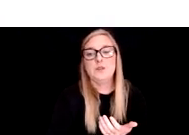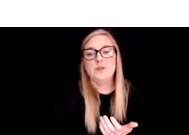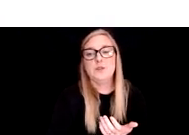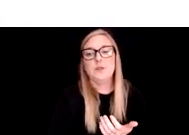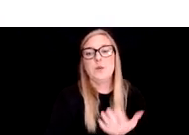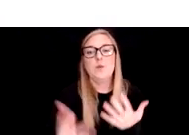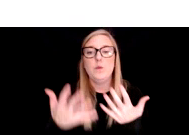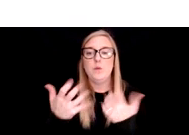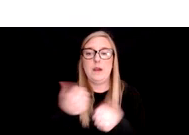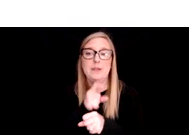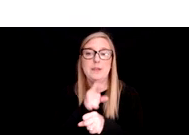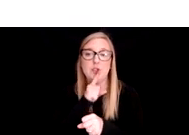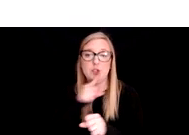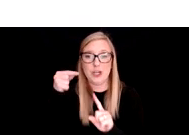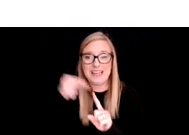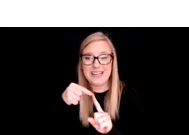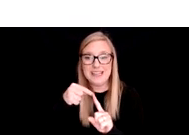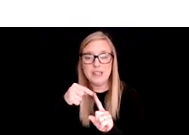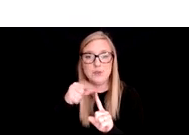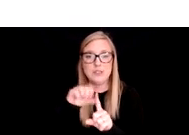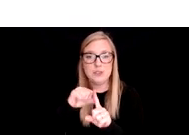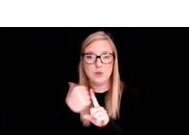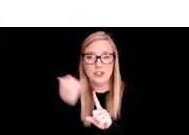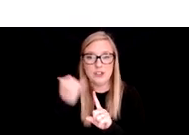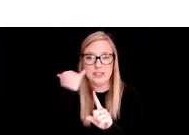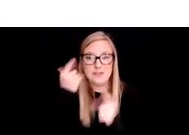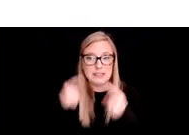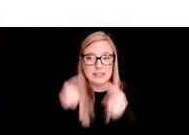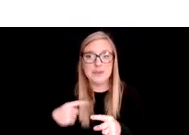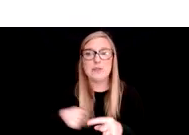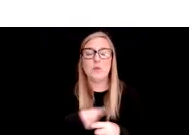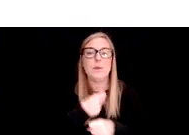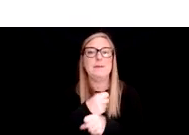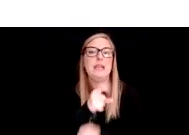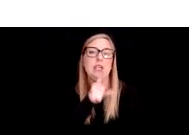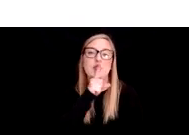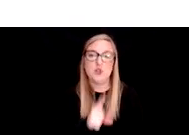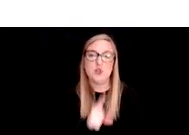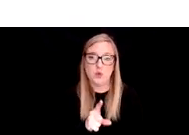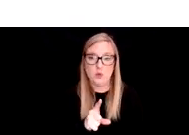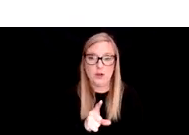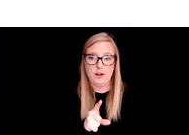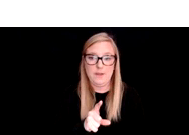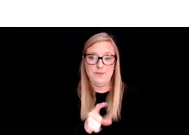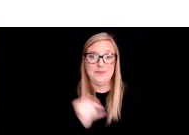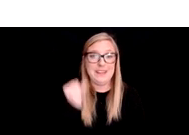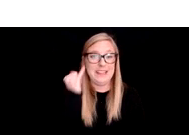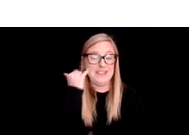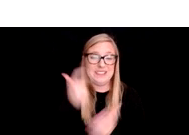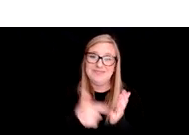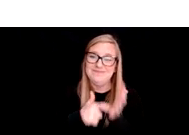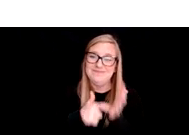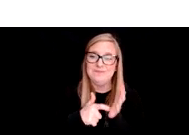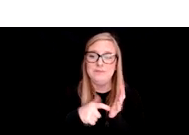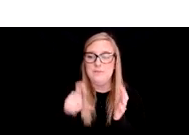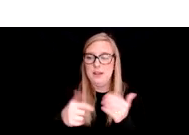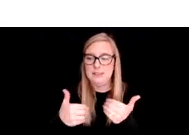rare cases that this does occur, that we are making sure that if it's a must-have